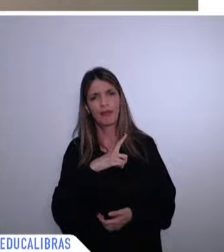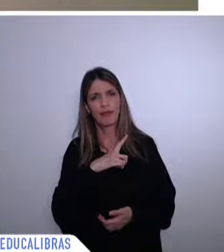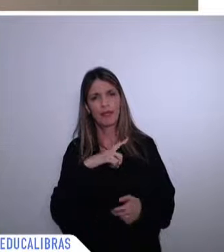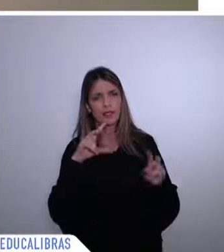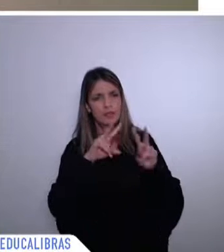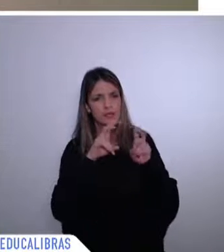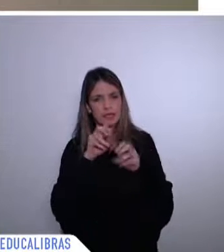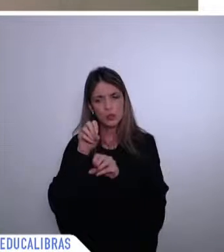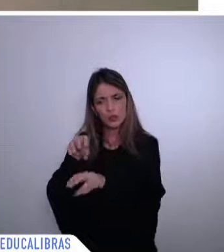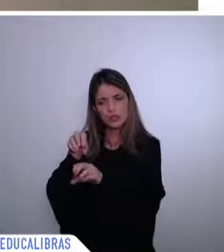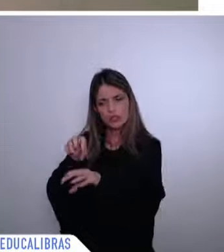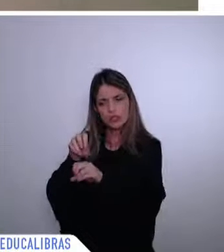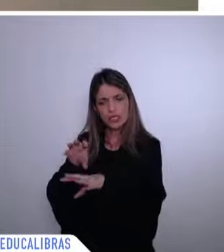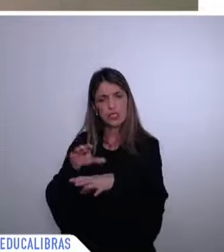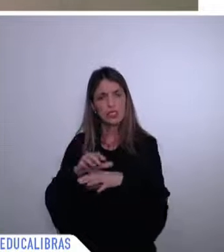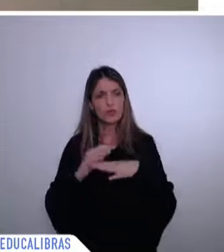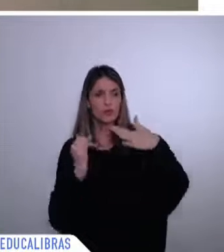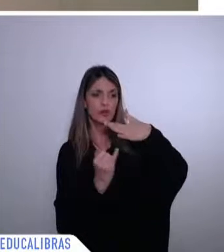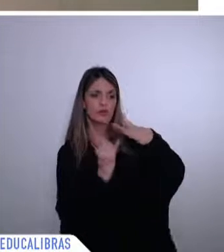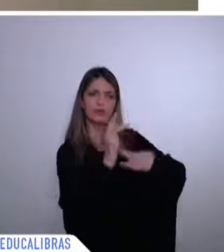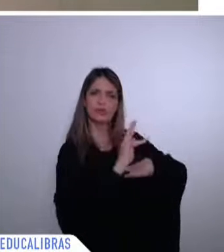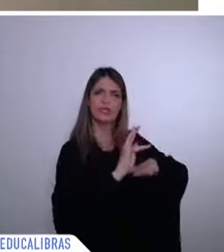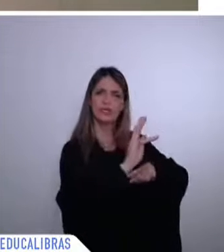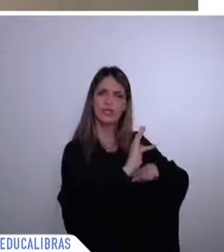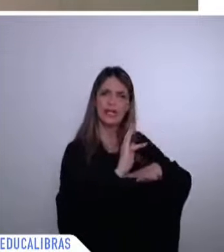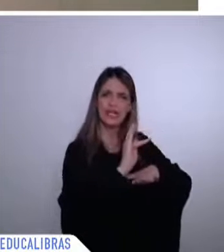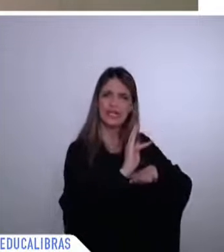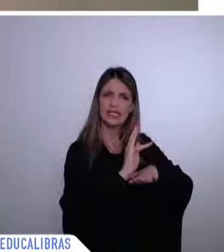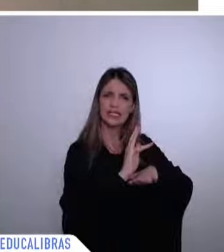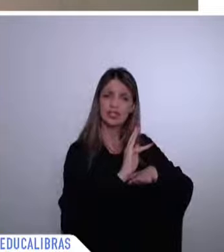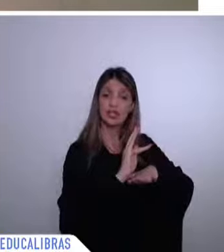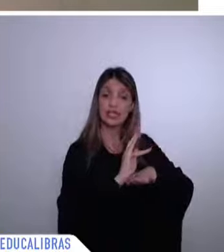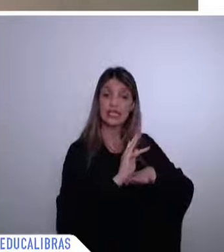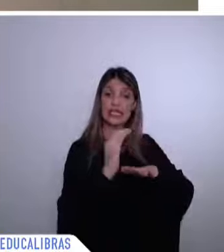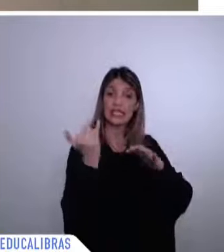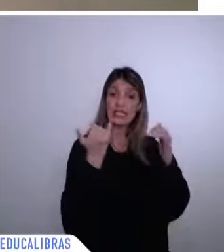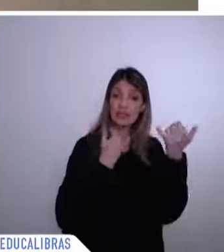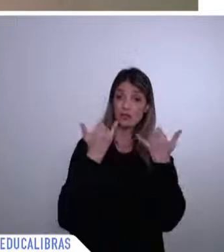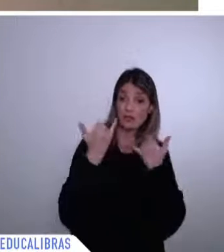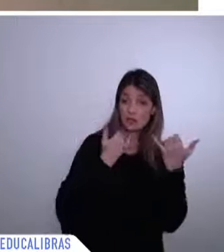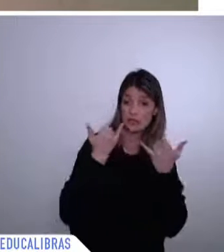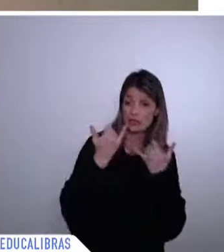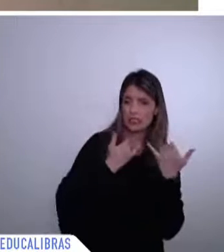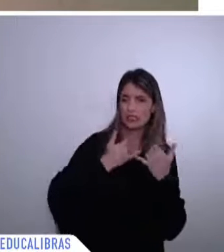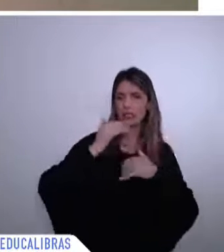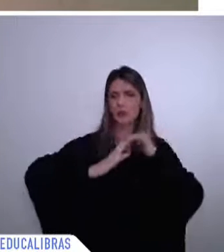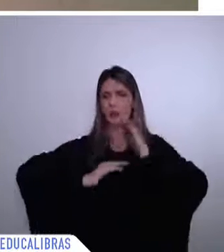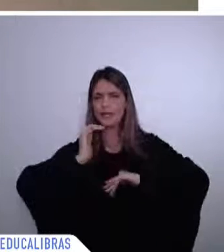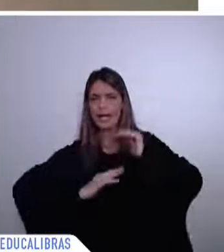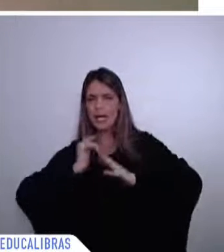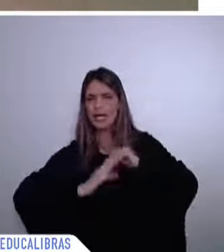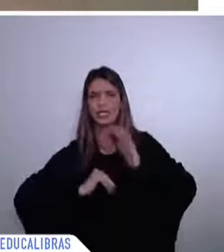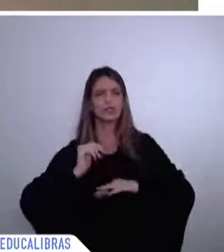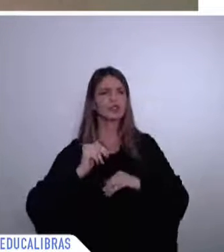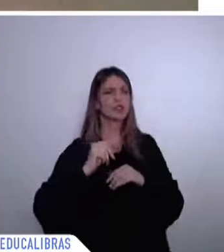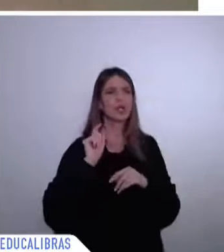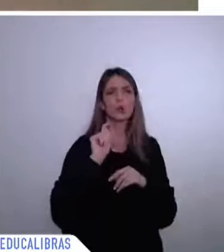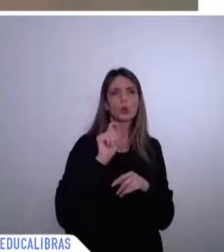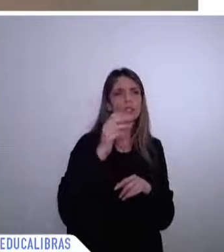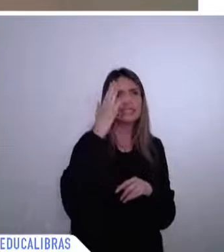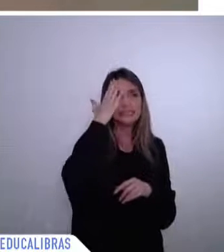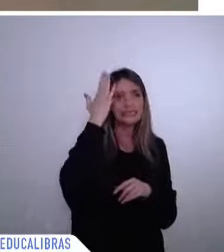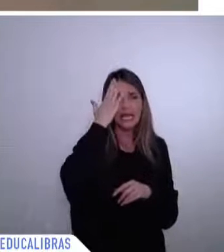to invest in skills and ensure that everybody has the skills required in the labor market, the less informality you're going to